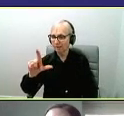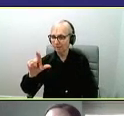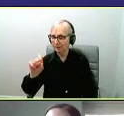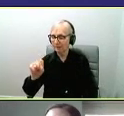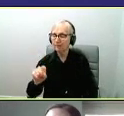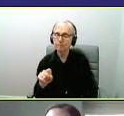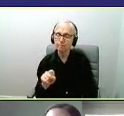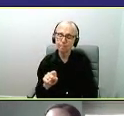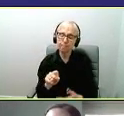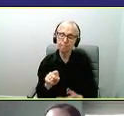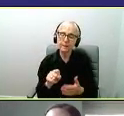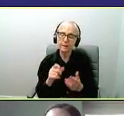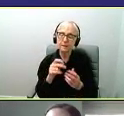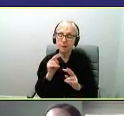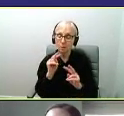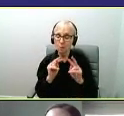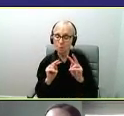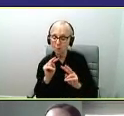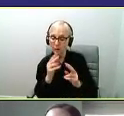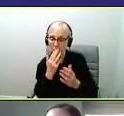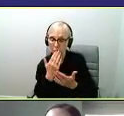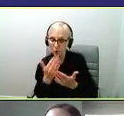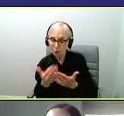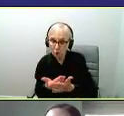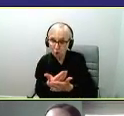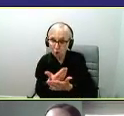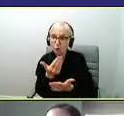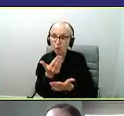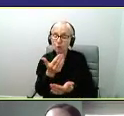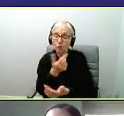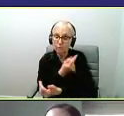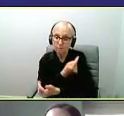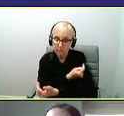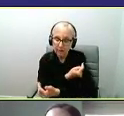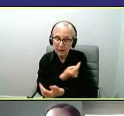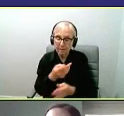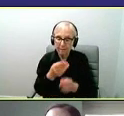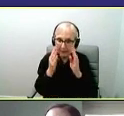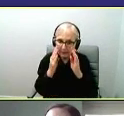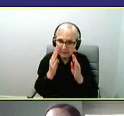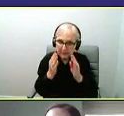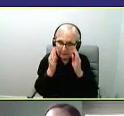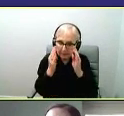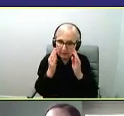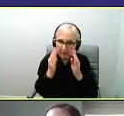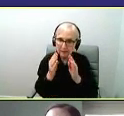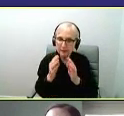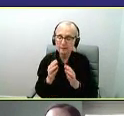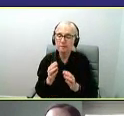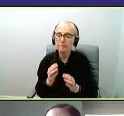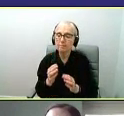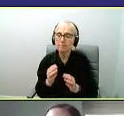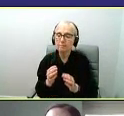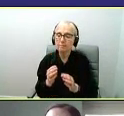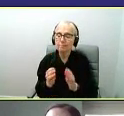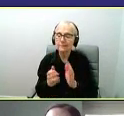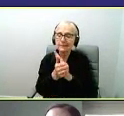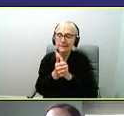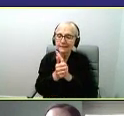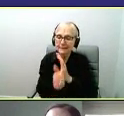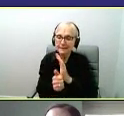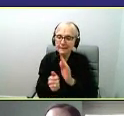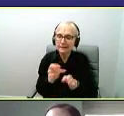learn about new vaccines, I'm always paying attention to the very, very skilled, professional,